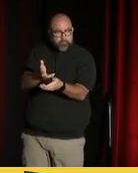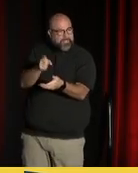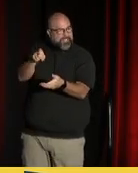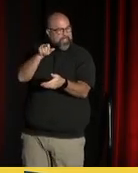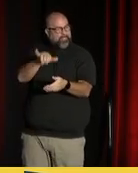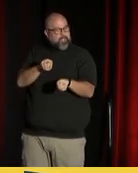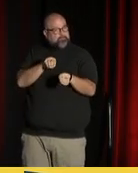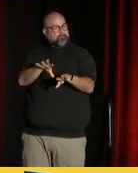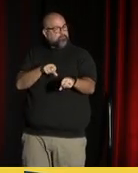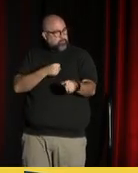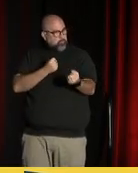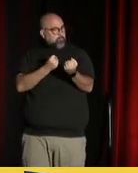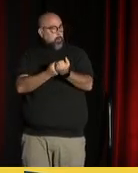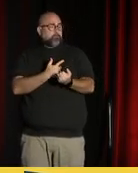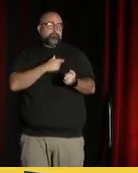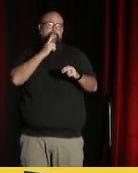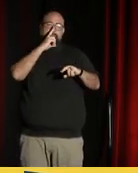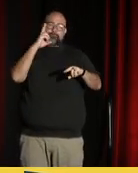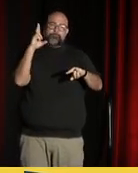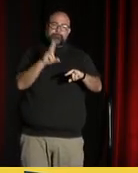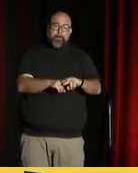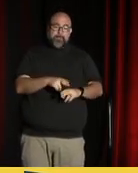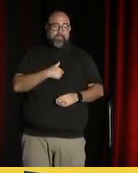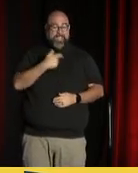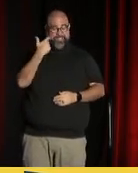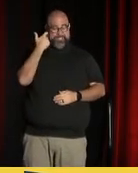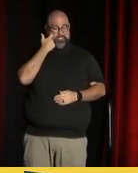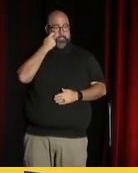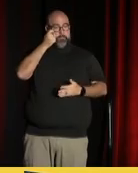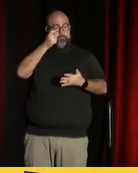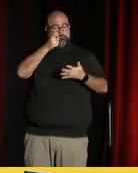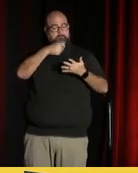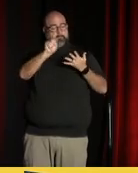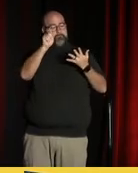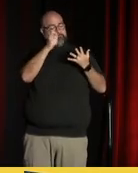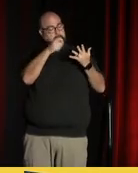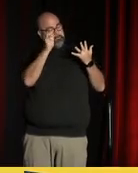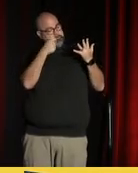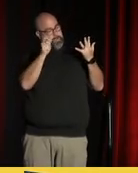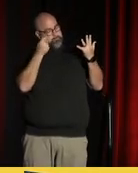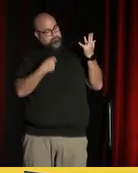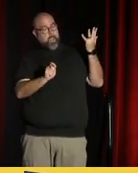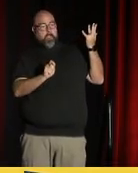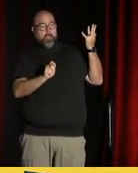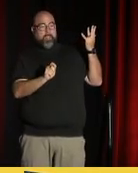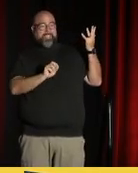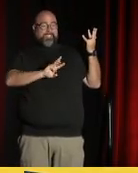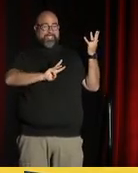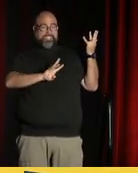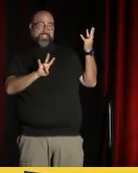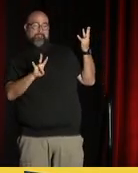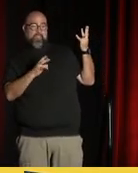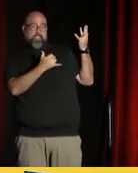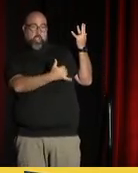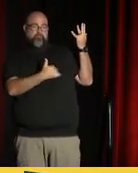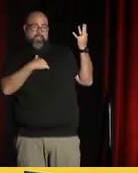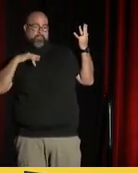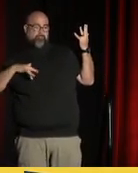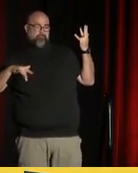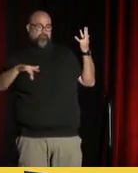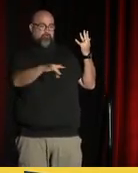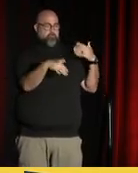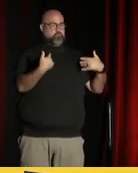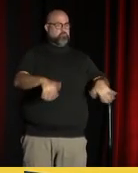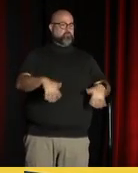really, really great fun. I just checked off my 67th country, which is, yeah, kind of